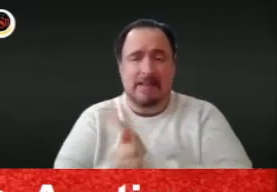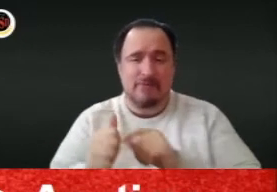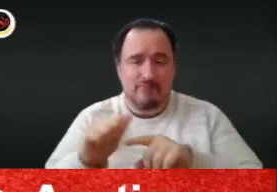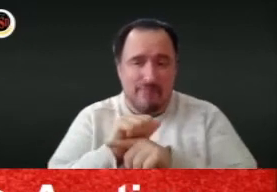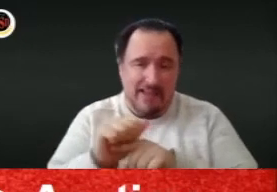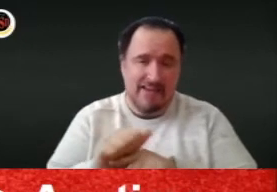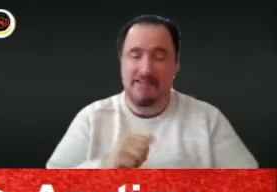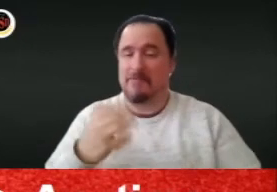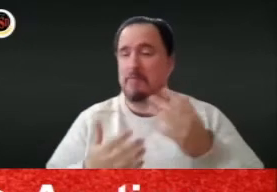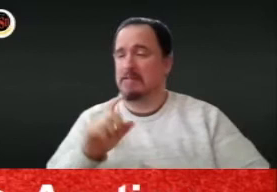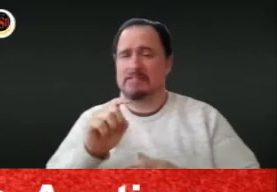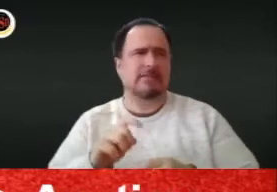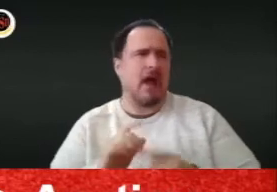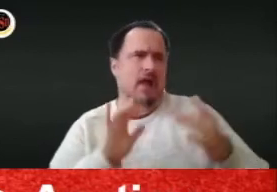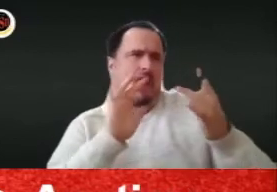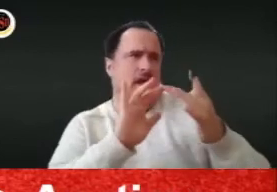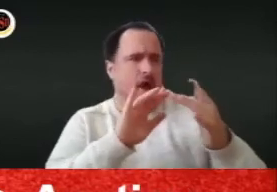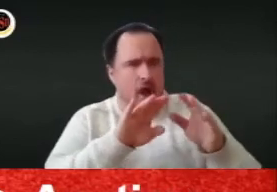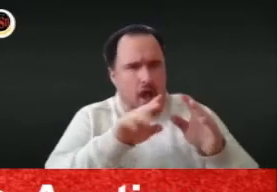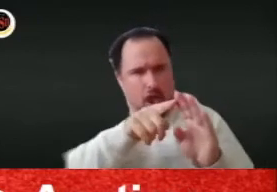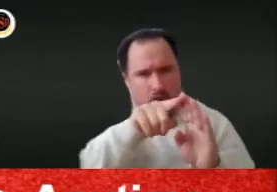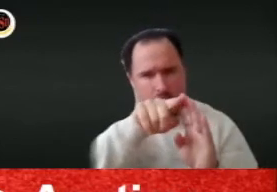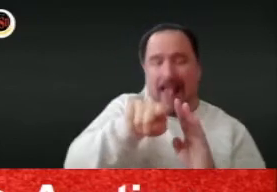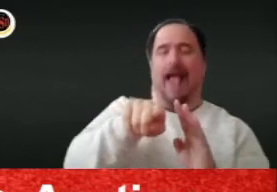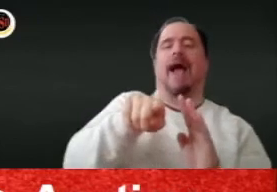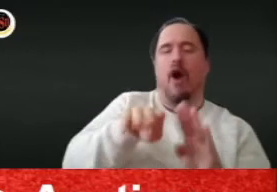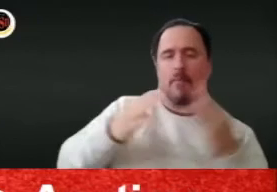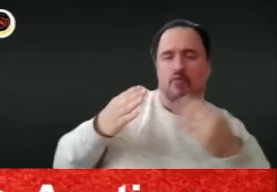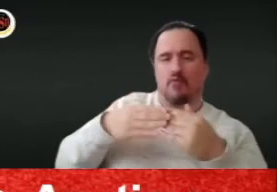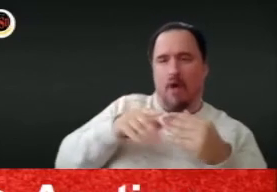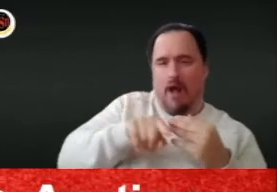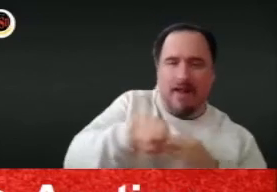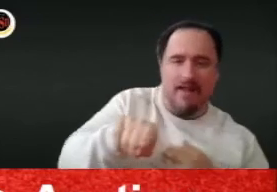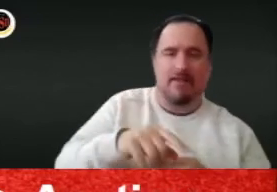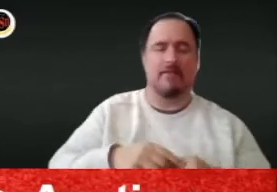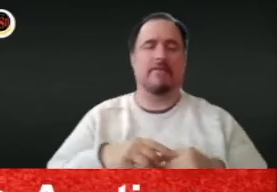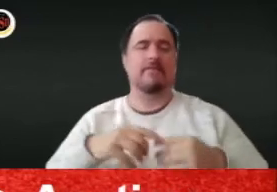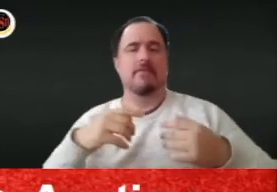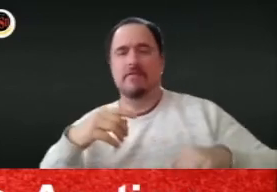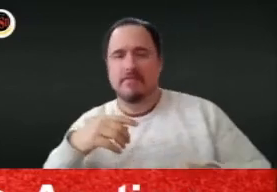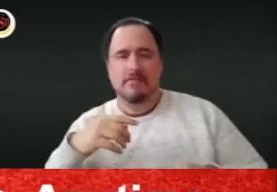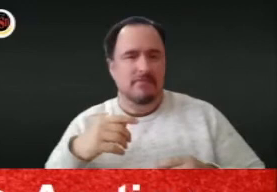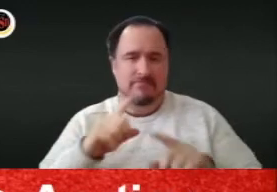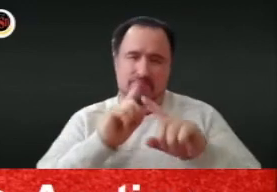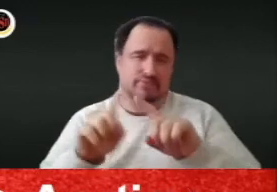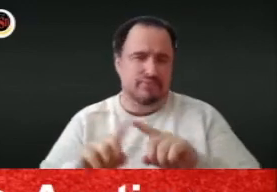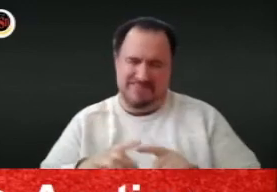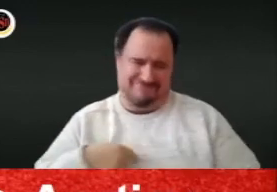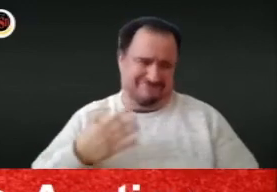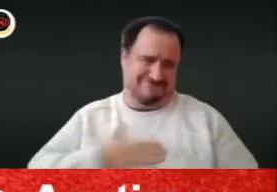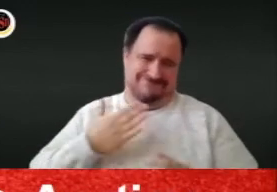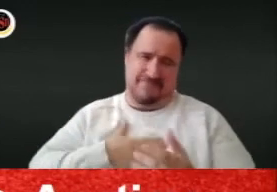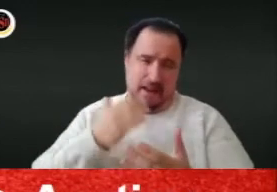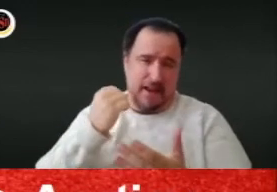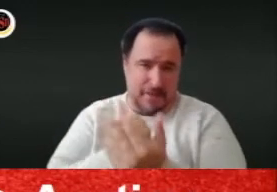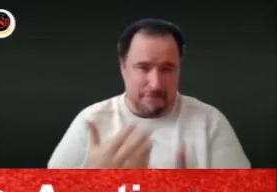Maybe you need some skills training on how to volunteer at a specific spot. Maybe you need to get a foot in the door and I can help you